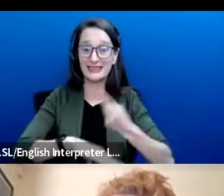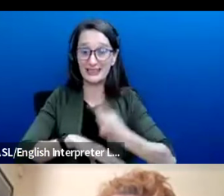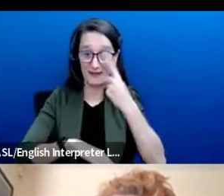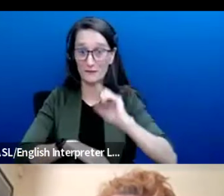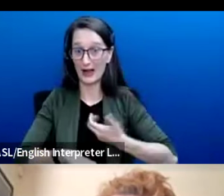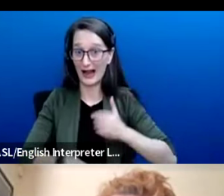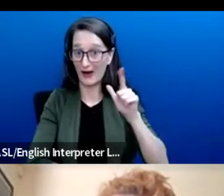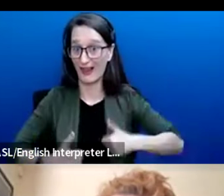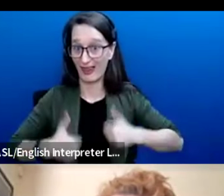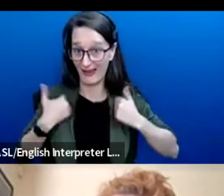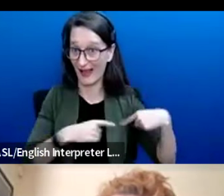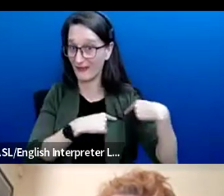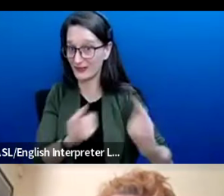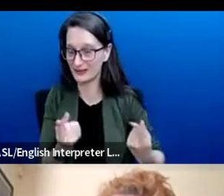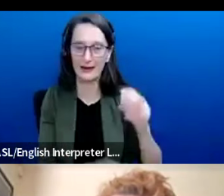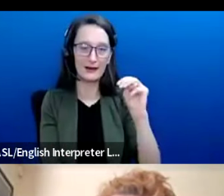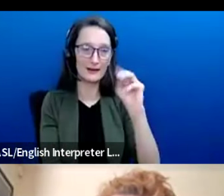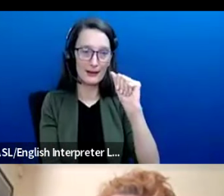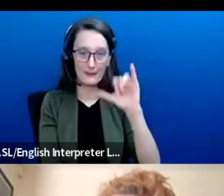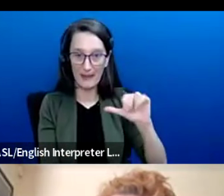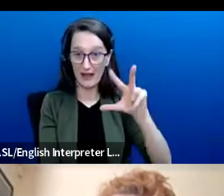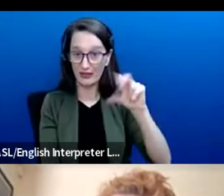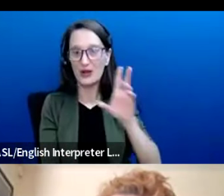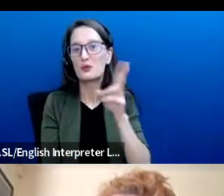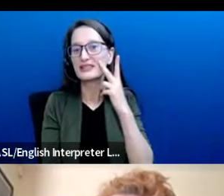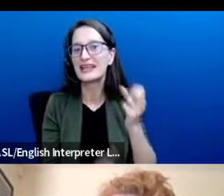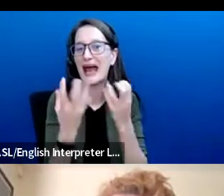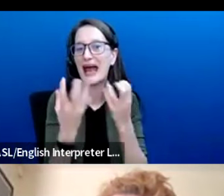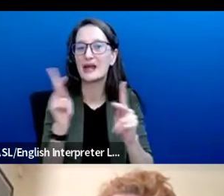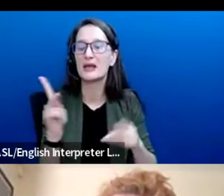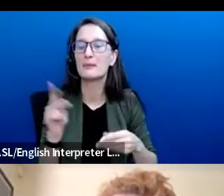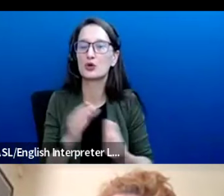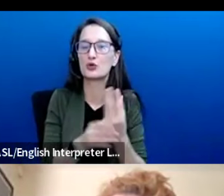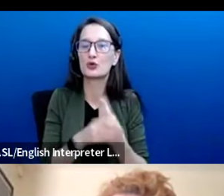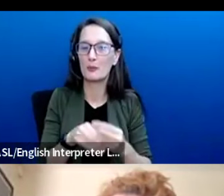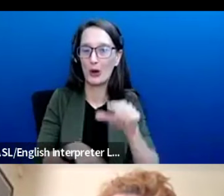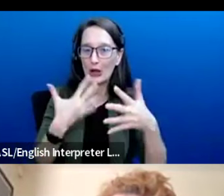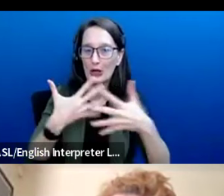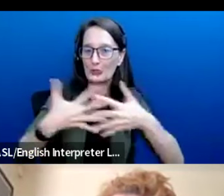we're going to see how many more gray hairs that we have in our community services department.